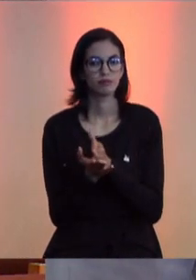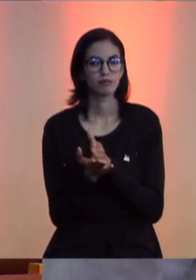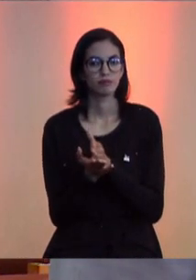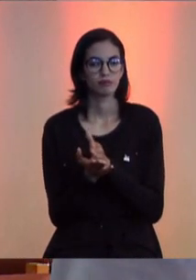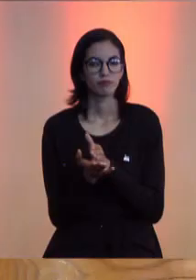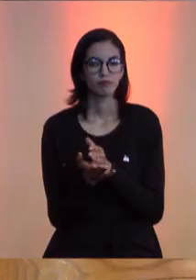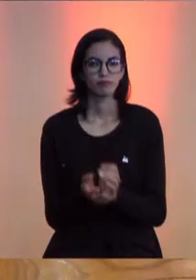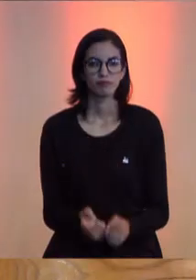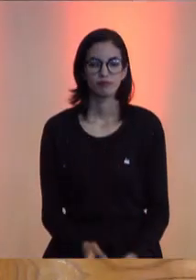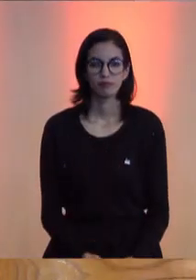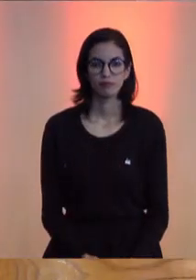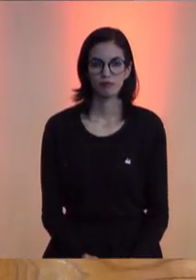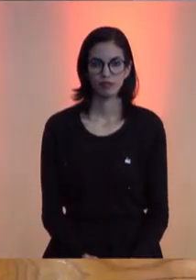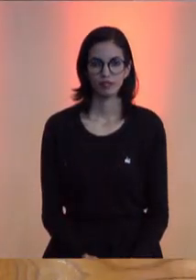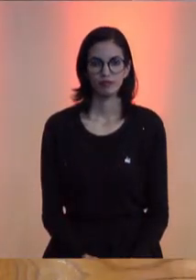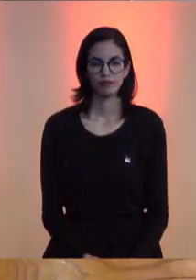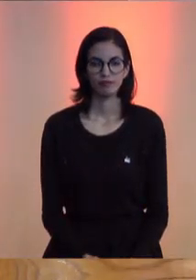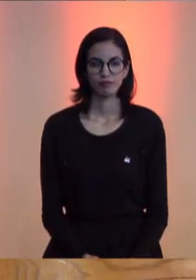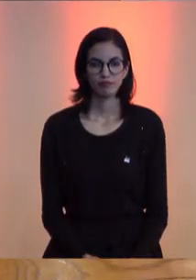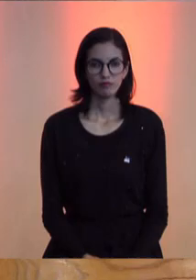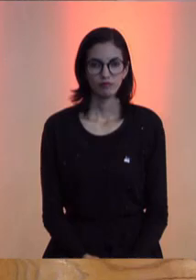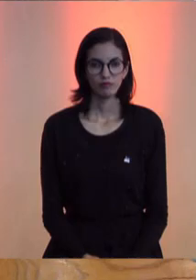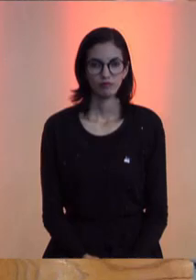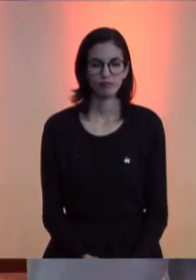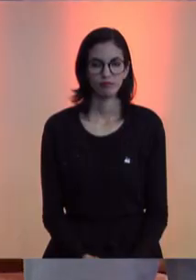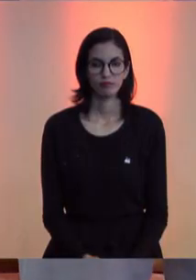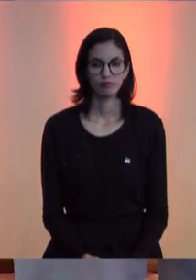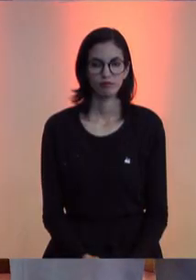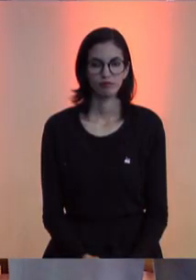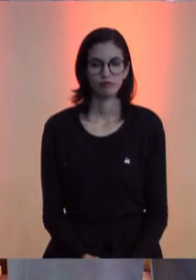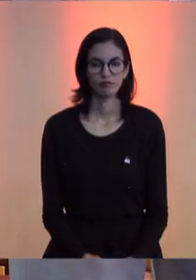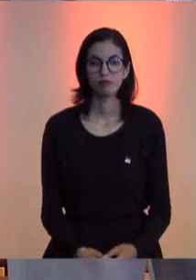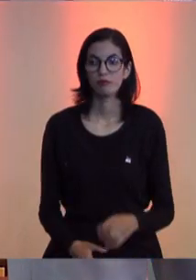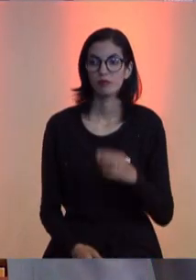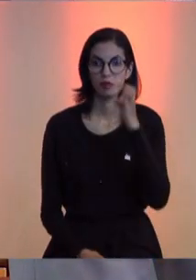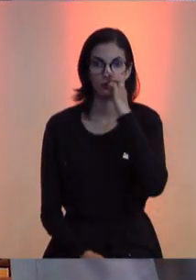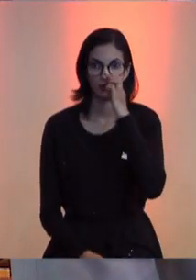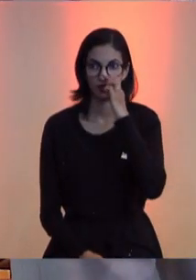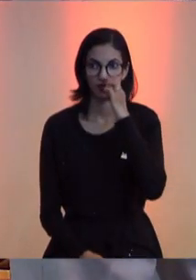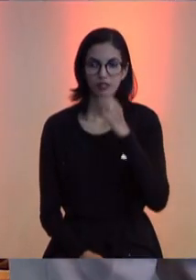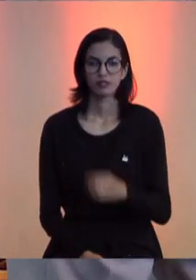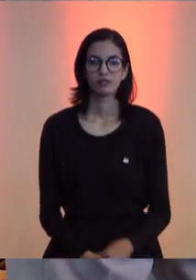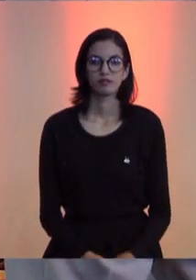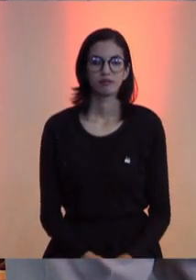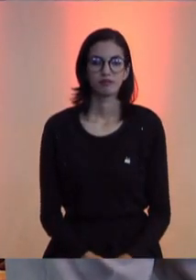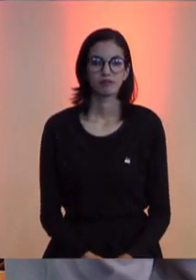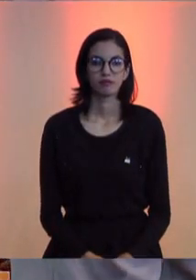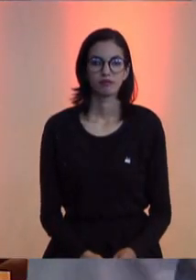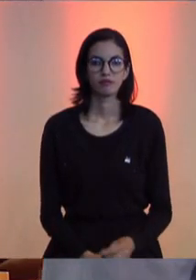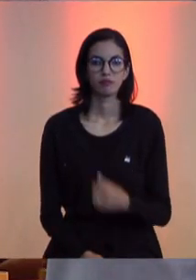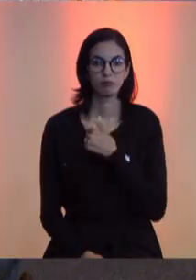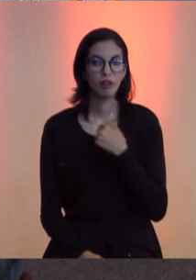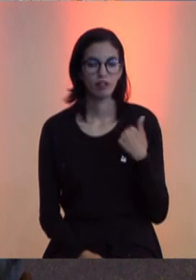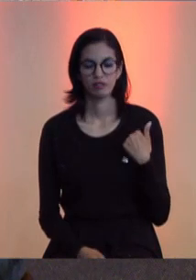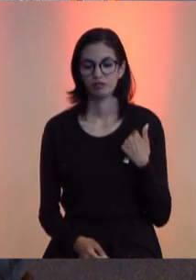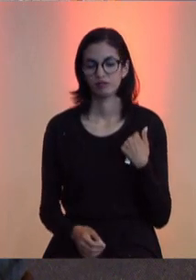en la fe. So parents, have time for prayer with your children. Así que padres, deben tomar tiempo para orar con sus